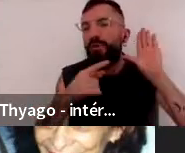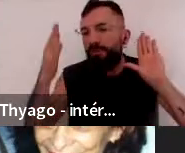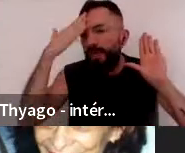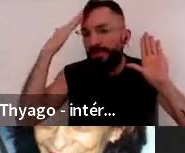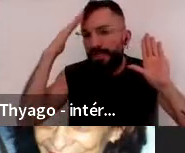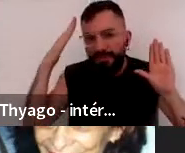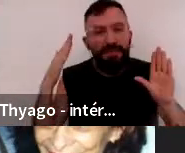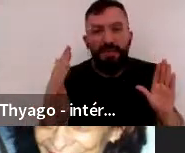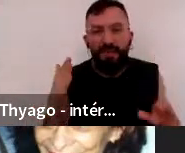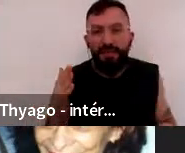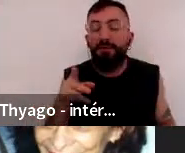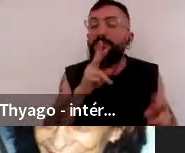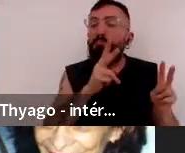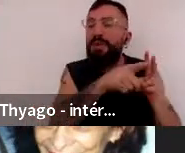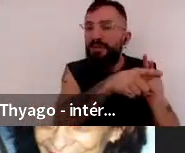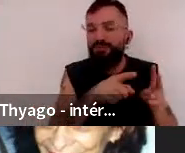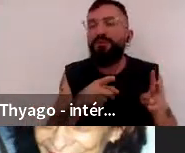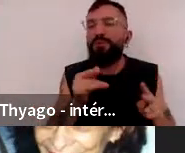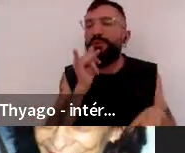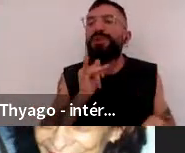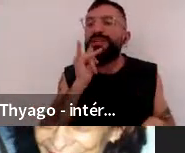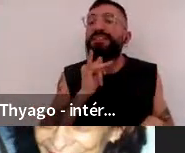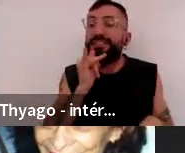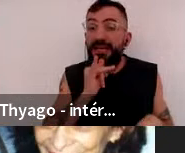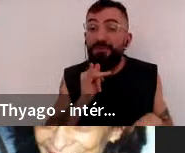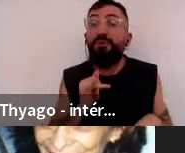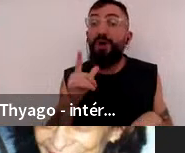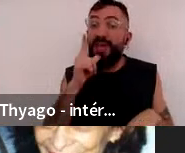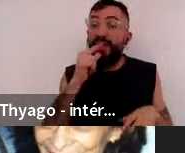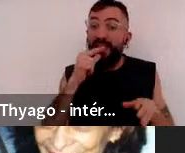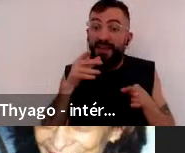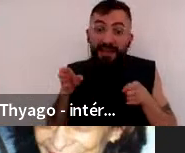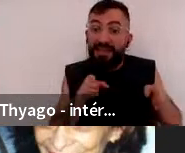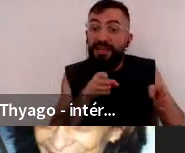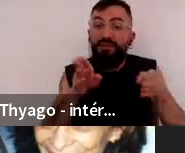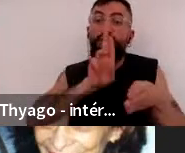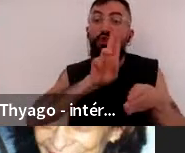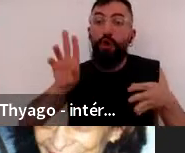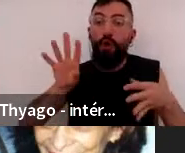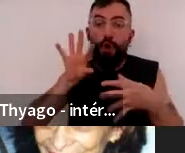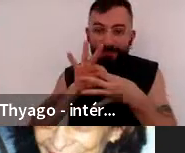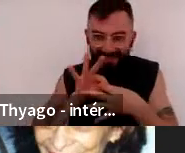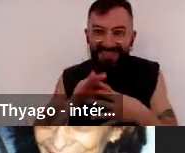among those subclasses, she includes hydrotoponyms, which are related